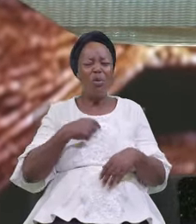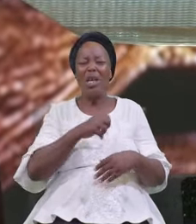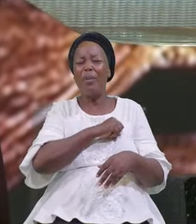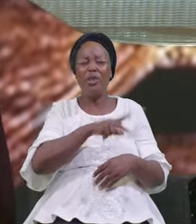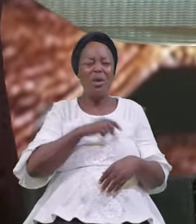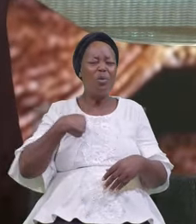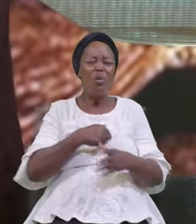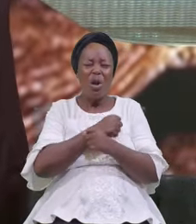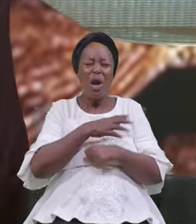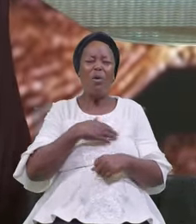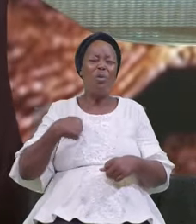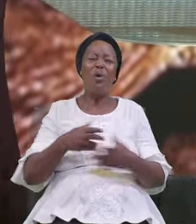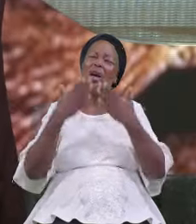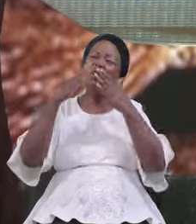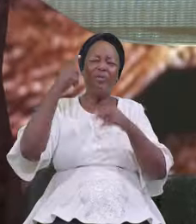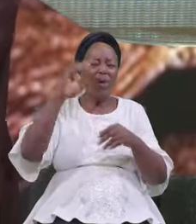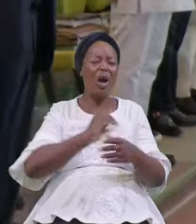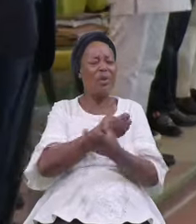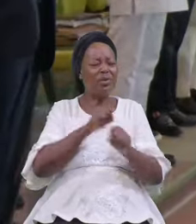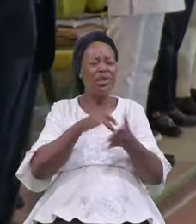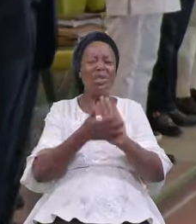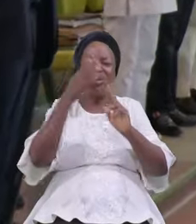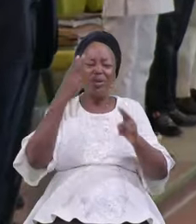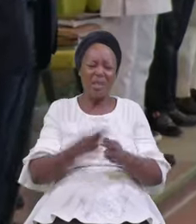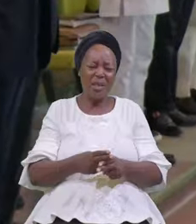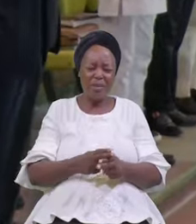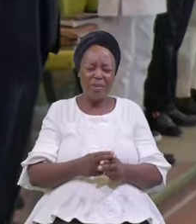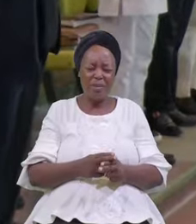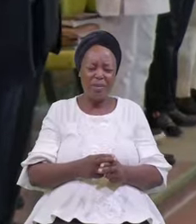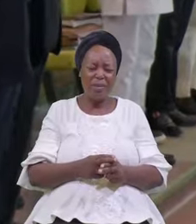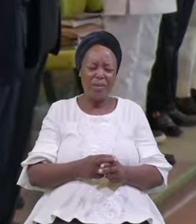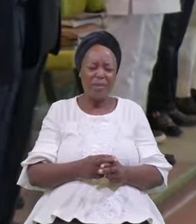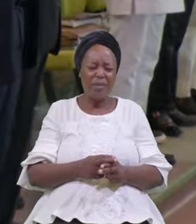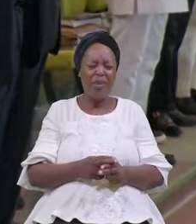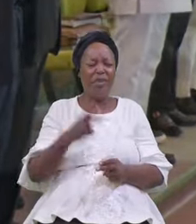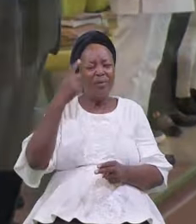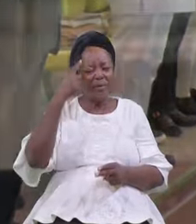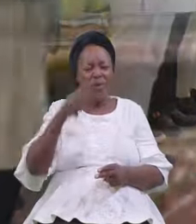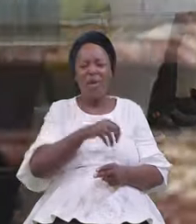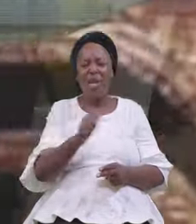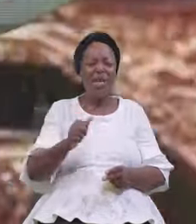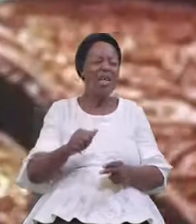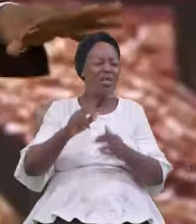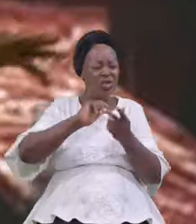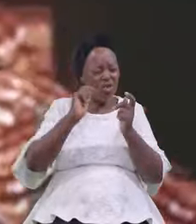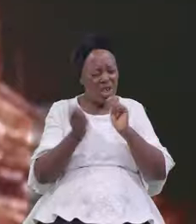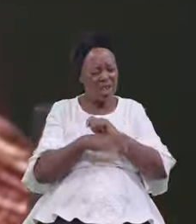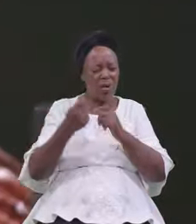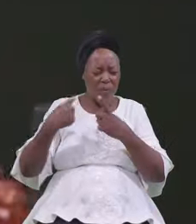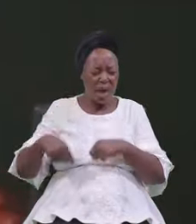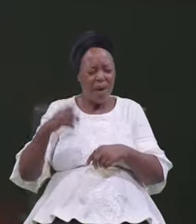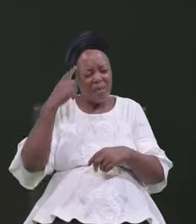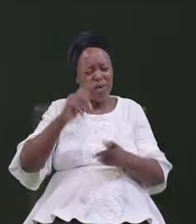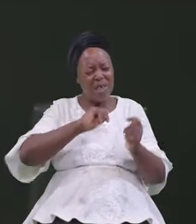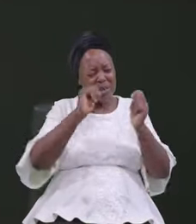our salvation in Jesus' name. For a change of heart, for transformation